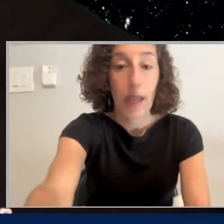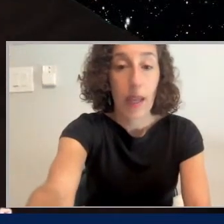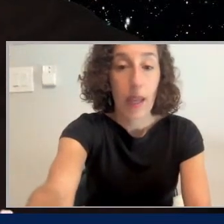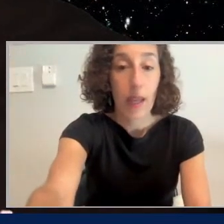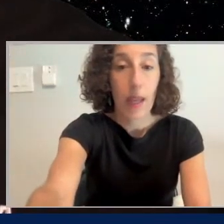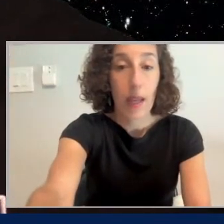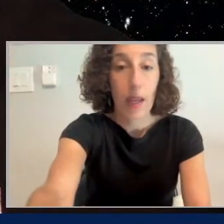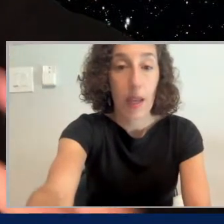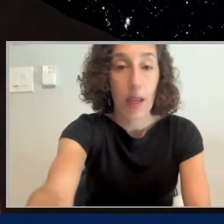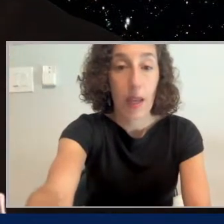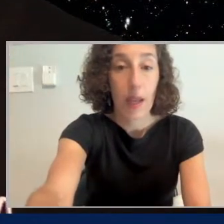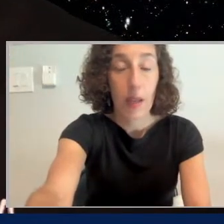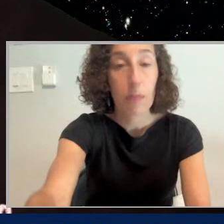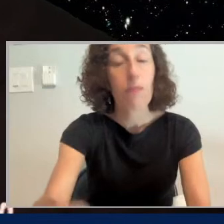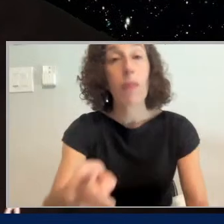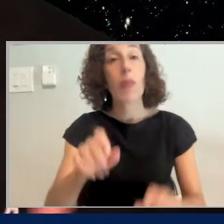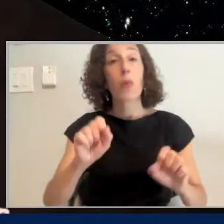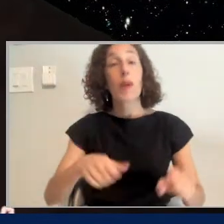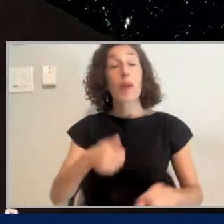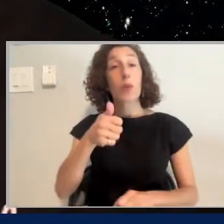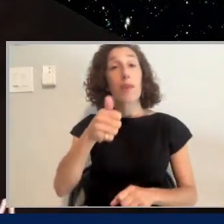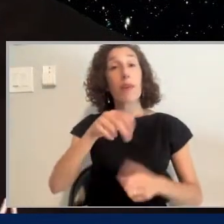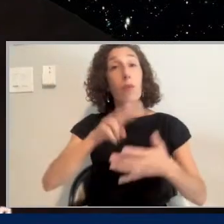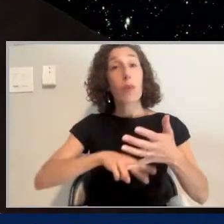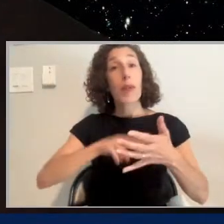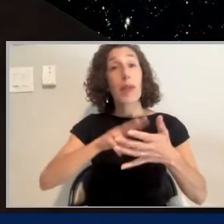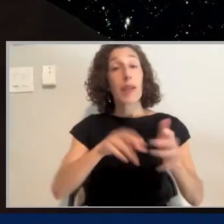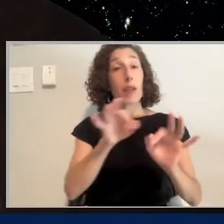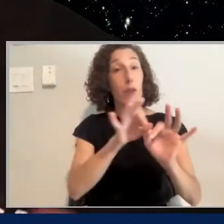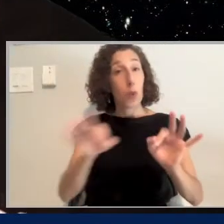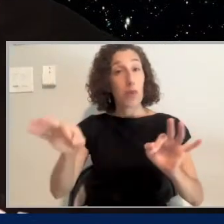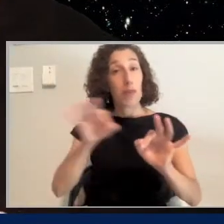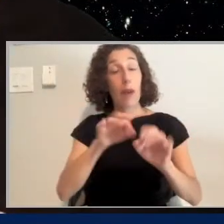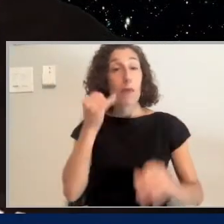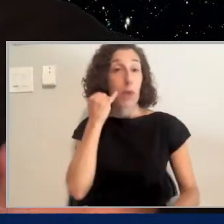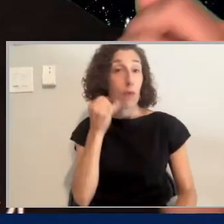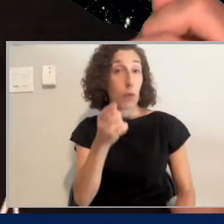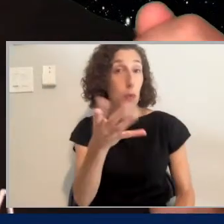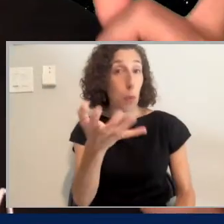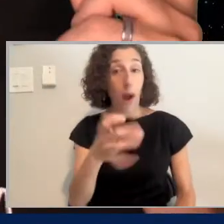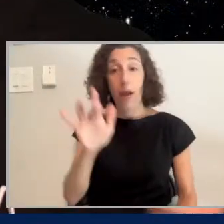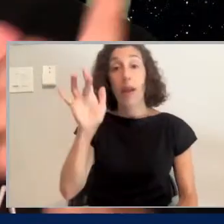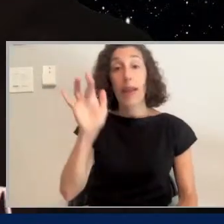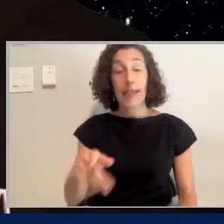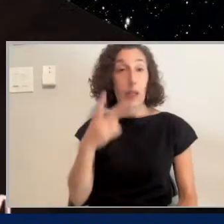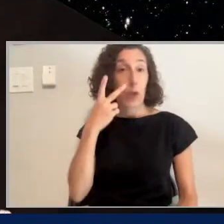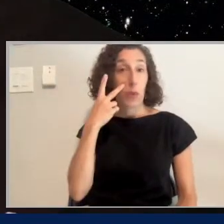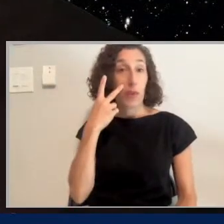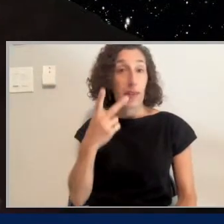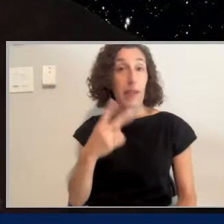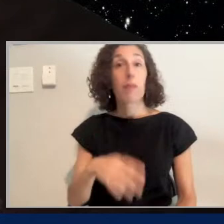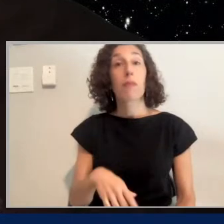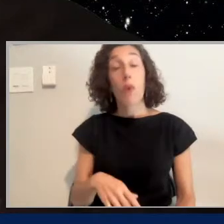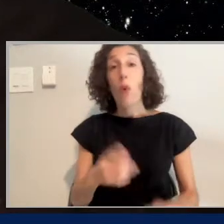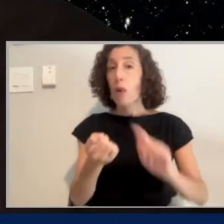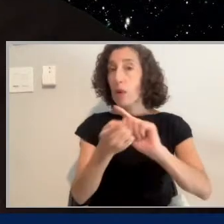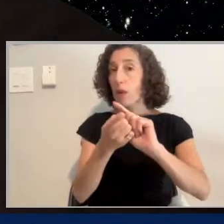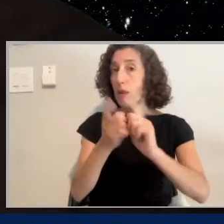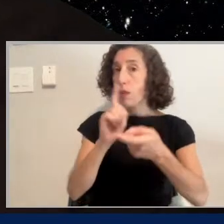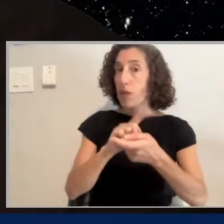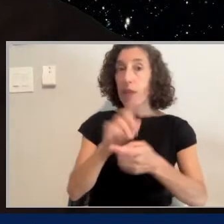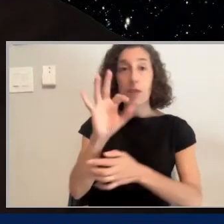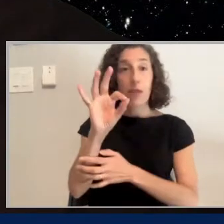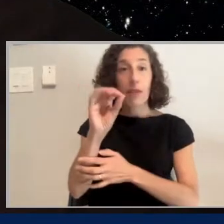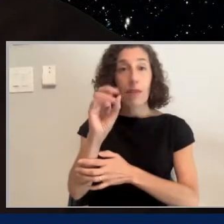if you want to change the font size or open that in another browser window or something along those lines, there's a link that I am going to put into all